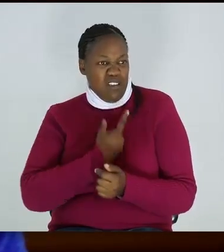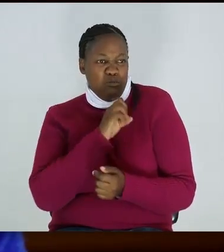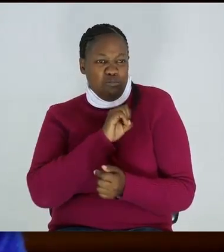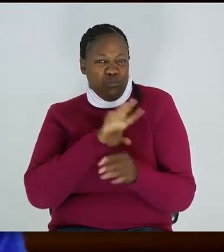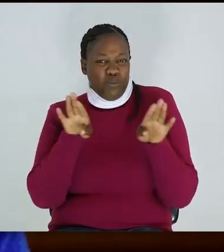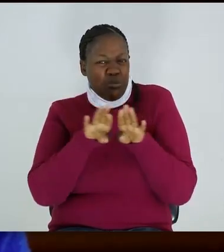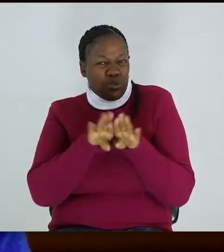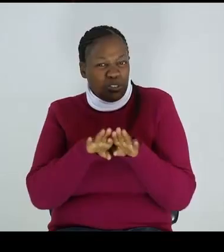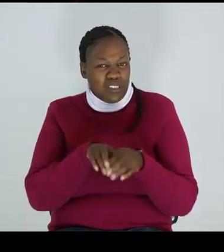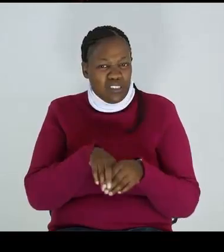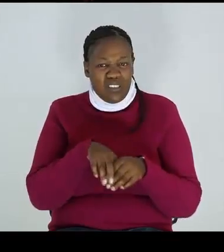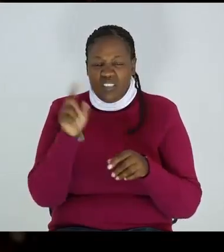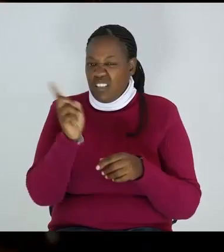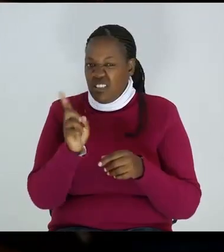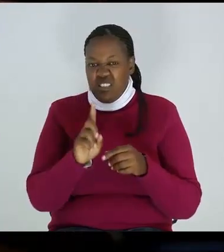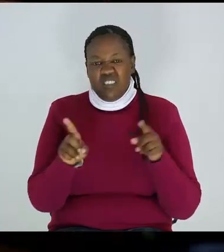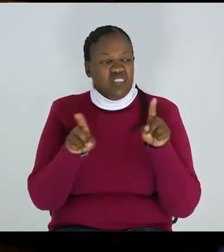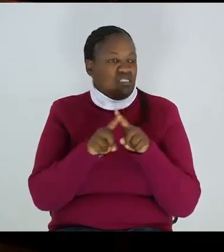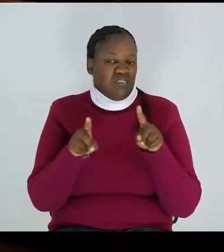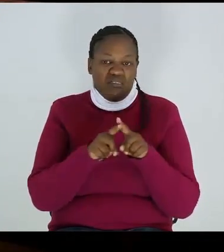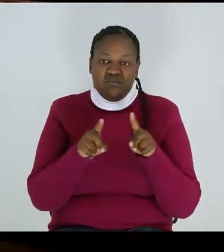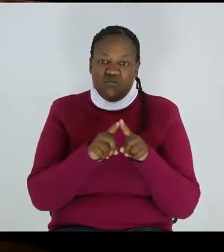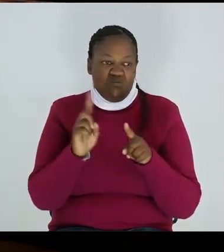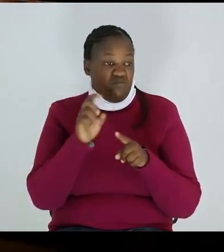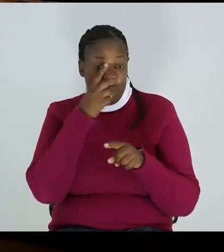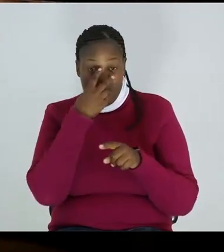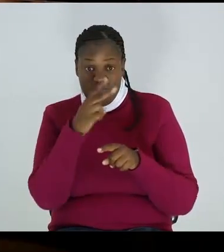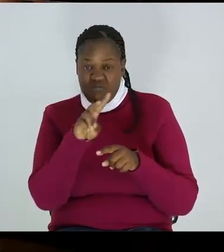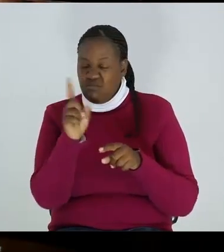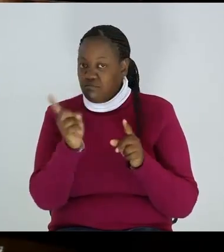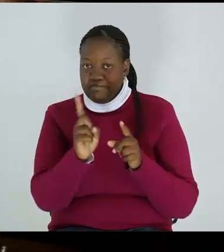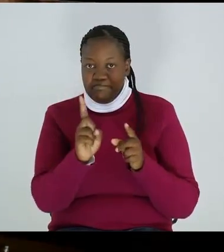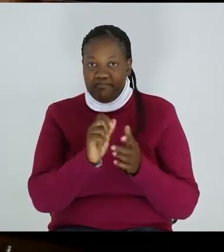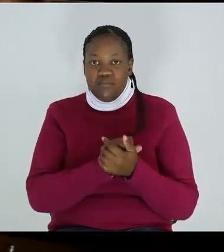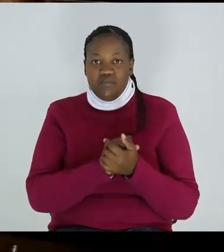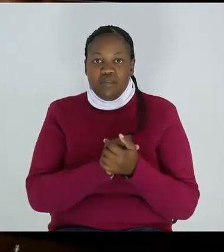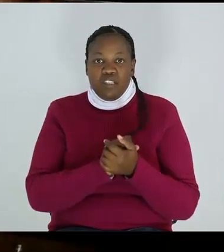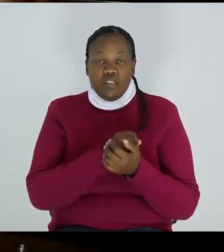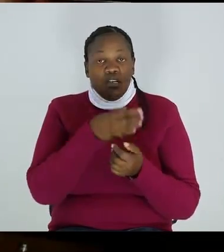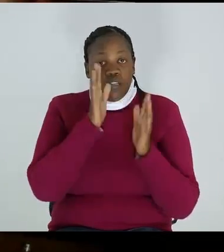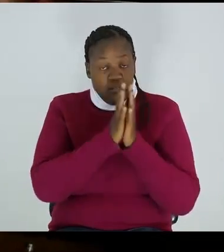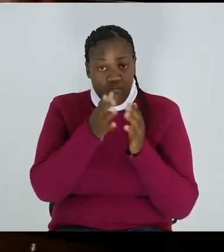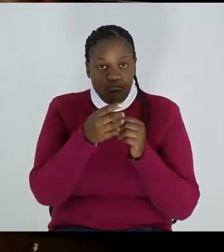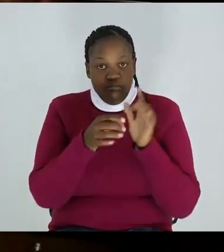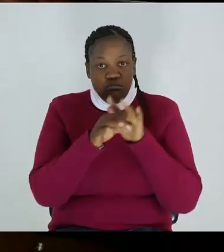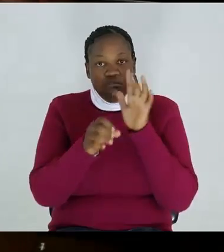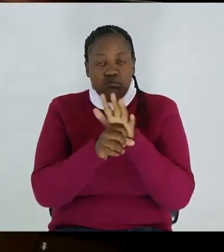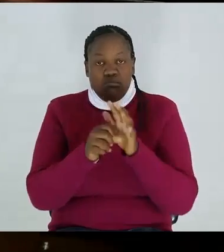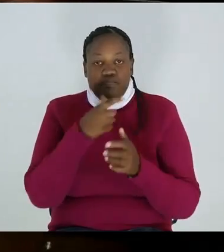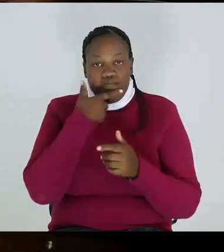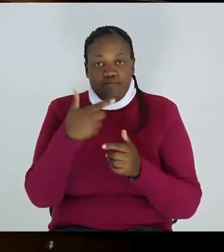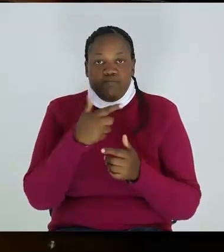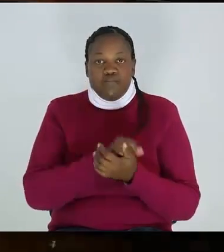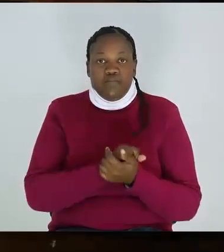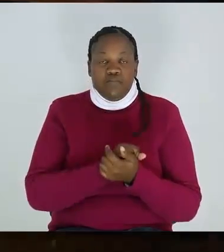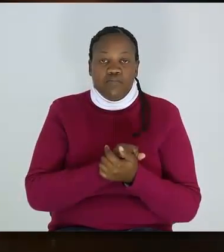making myself scared. Horrors? Oh no, I don't watch them. Here's some drinks, guys. Thanks, eh? Thanks,